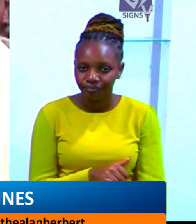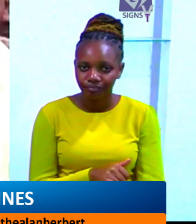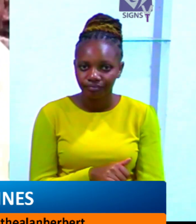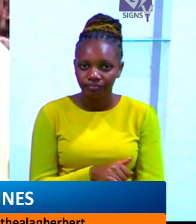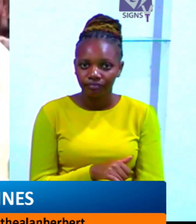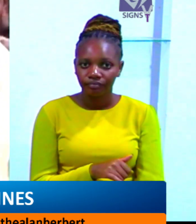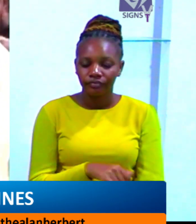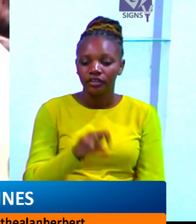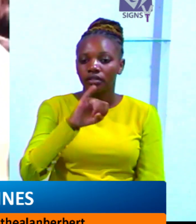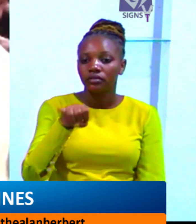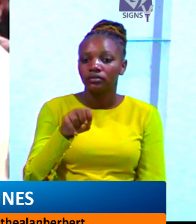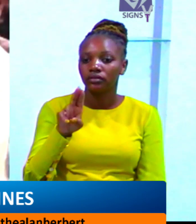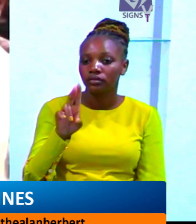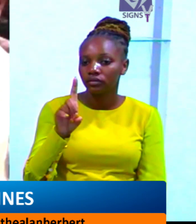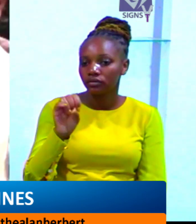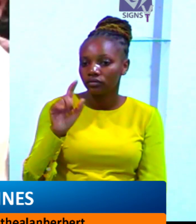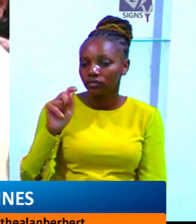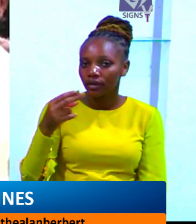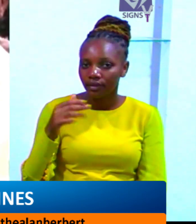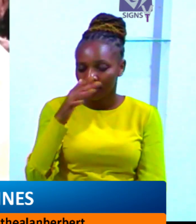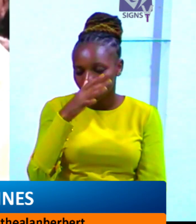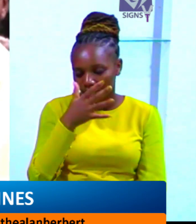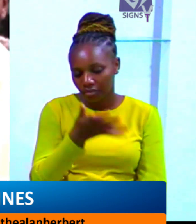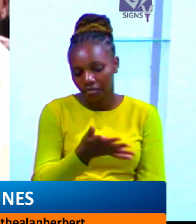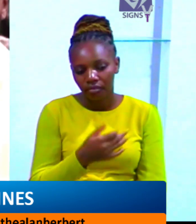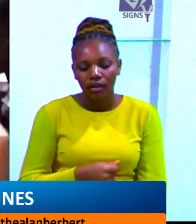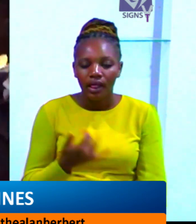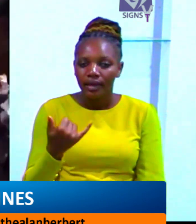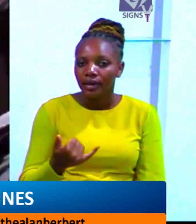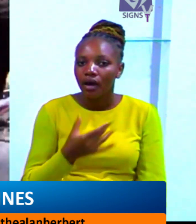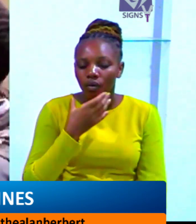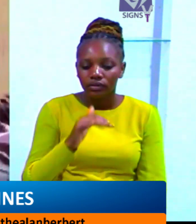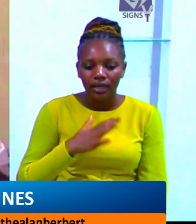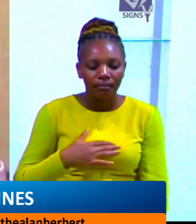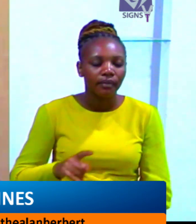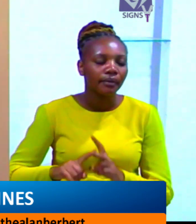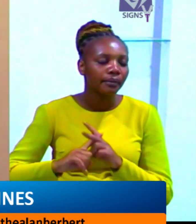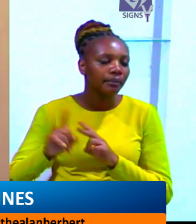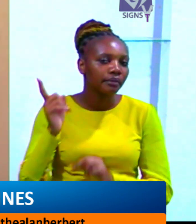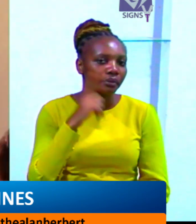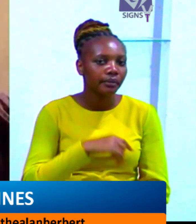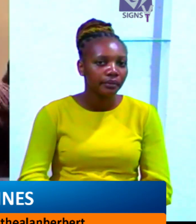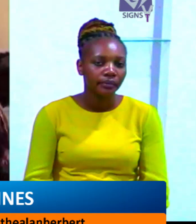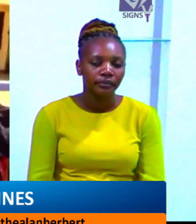Judith alitudanganya. Kwa saizi kijana wangu alitoweka.